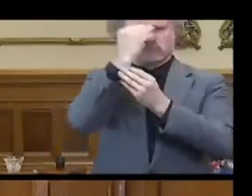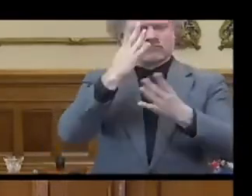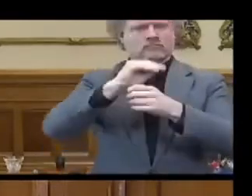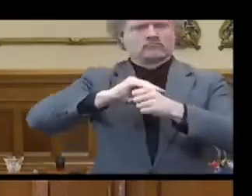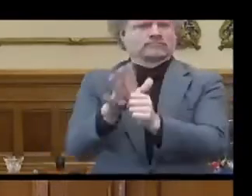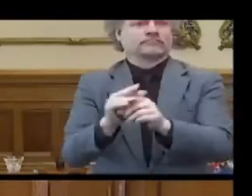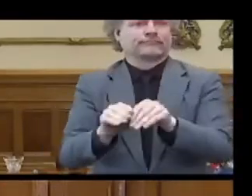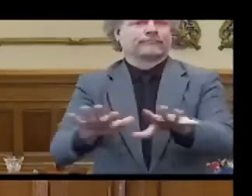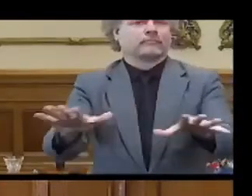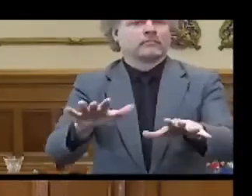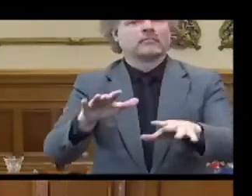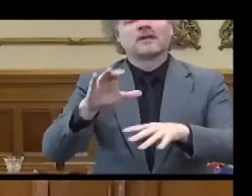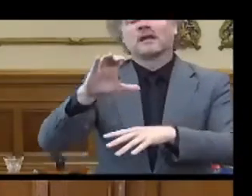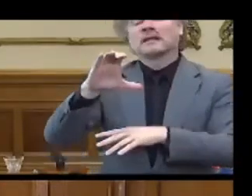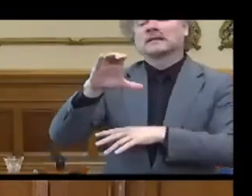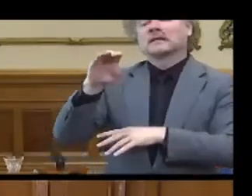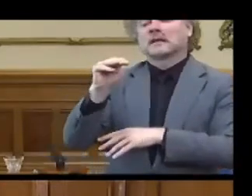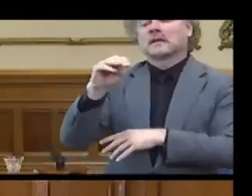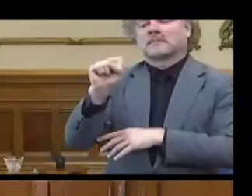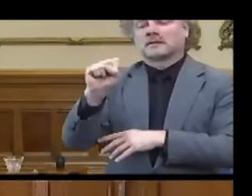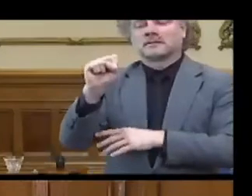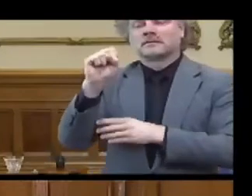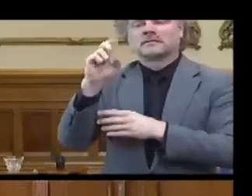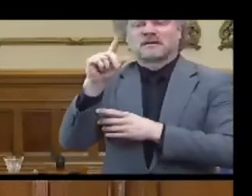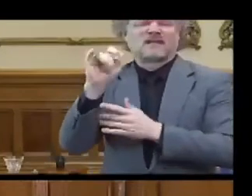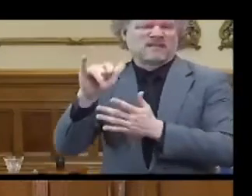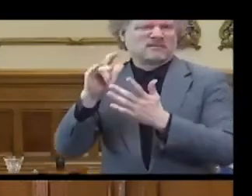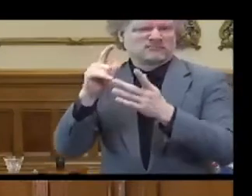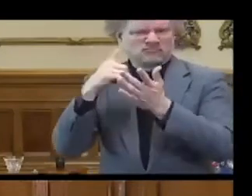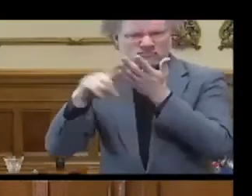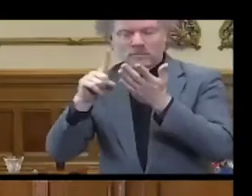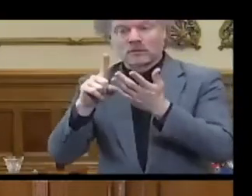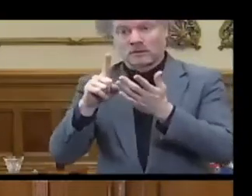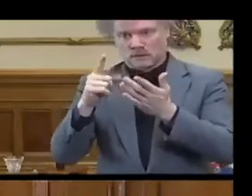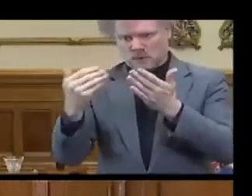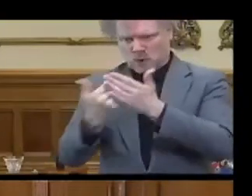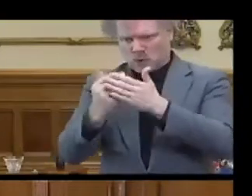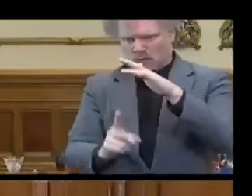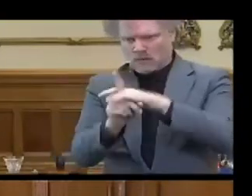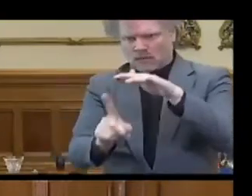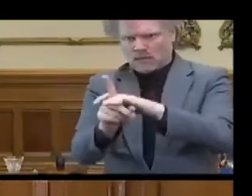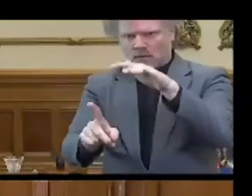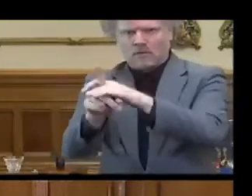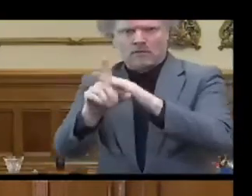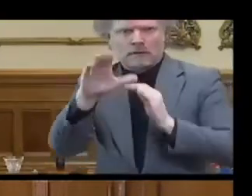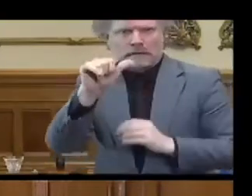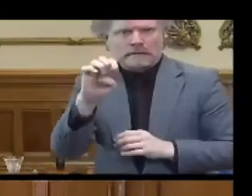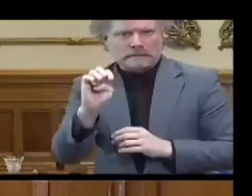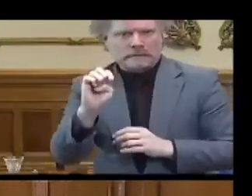what the CMS data is measuring as well. Are there new cases that are developing? Because